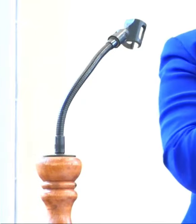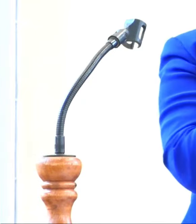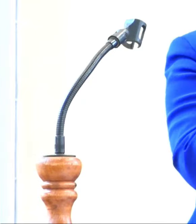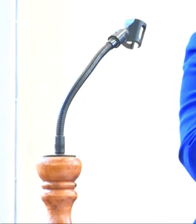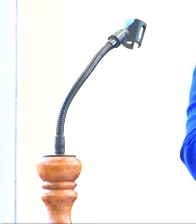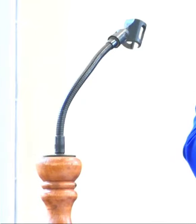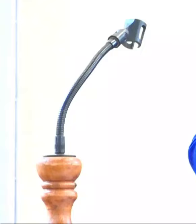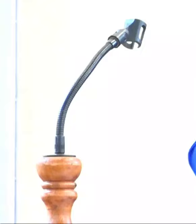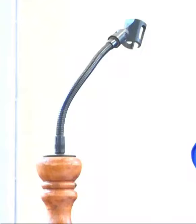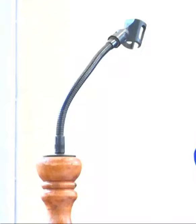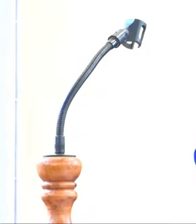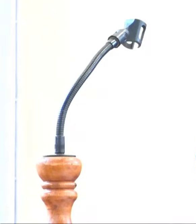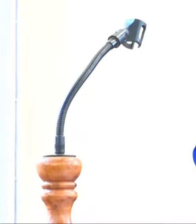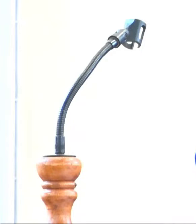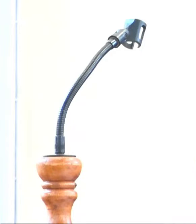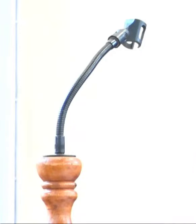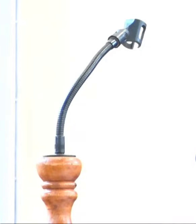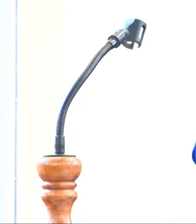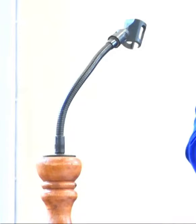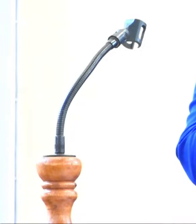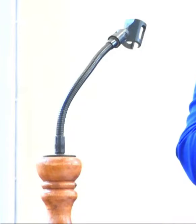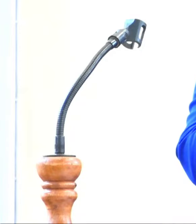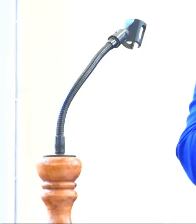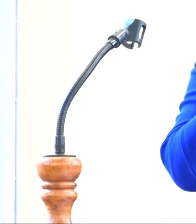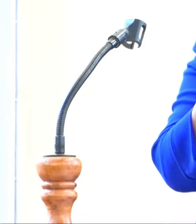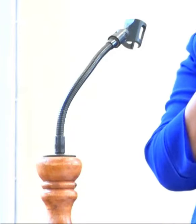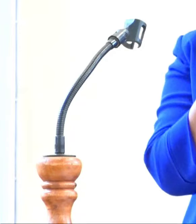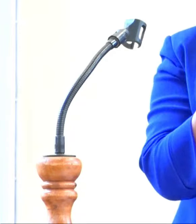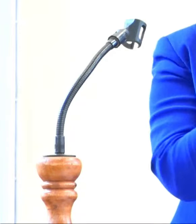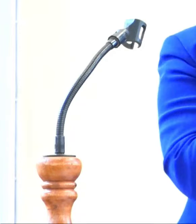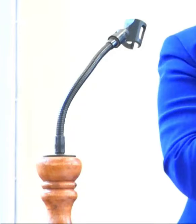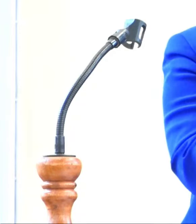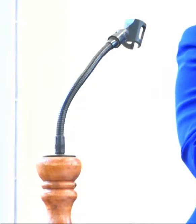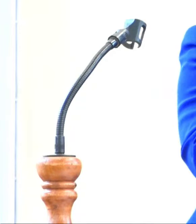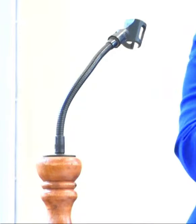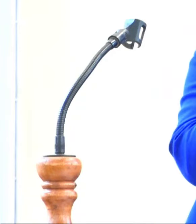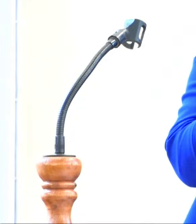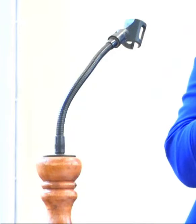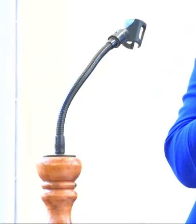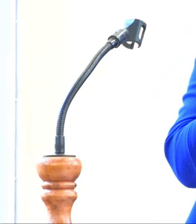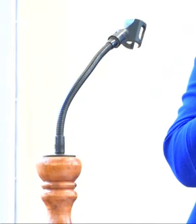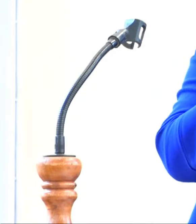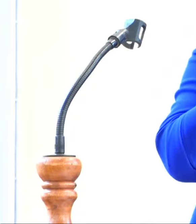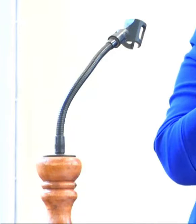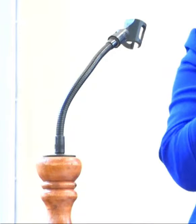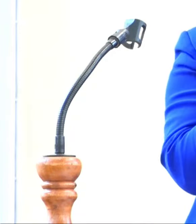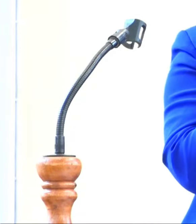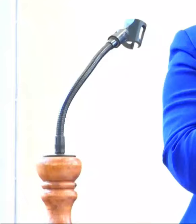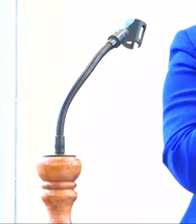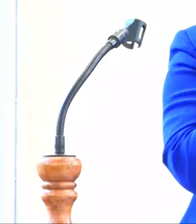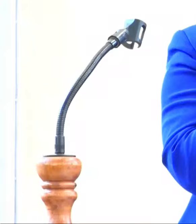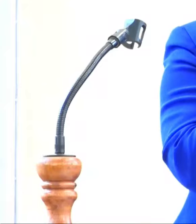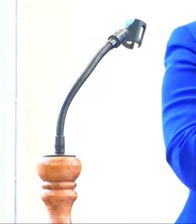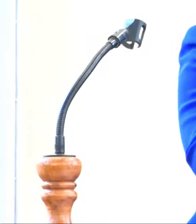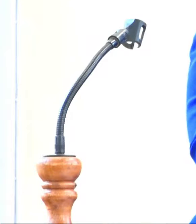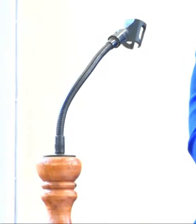24th GA theme, is calling upon us to serve. You and I, choose today whom you're going to serve. And so when they were thinking